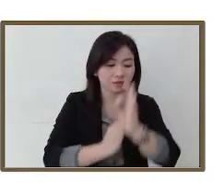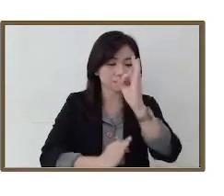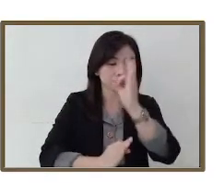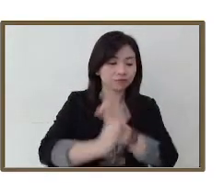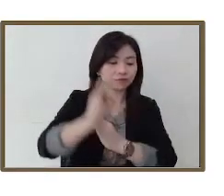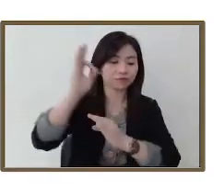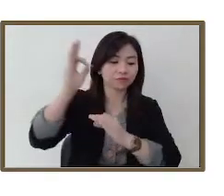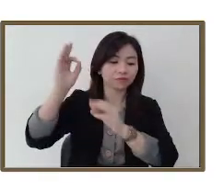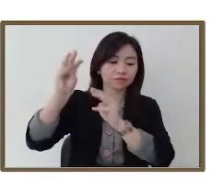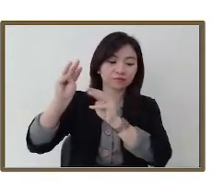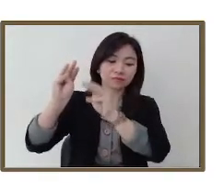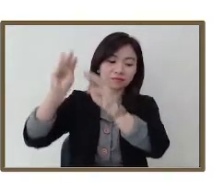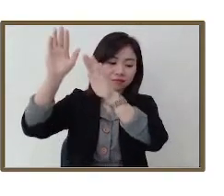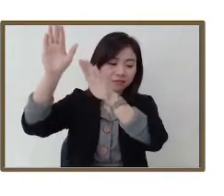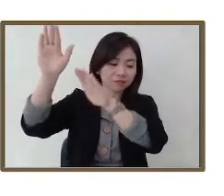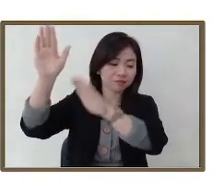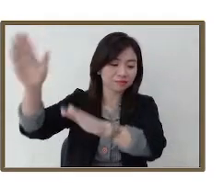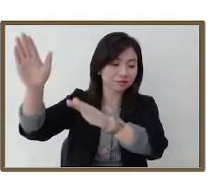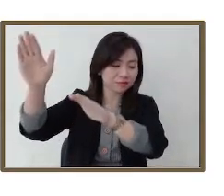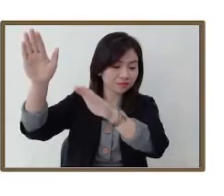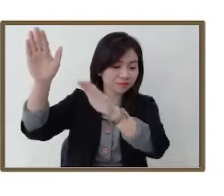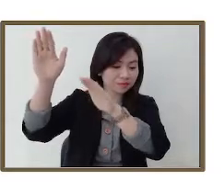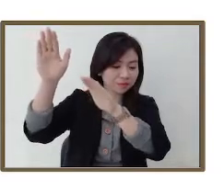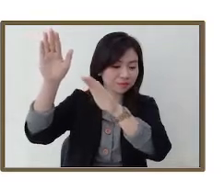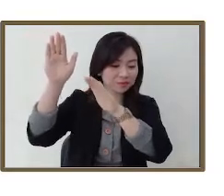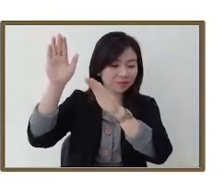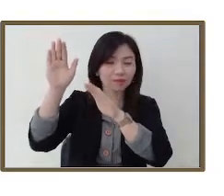my feet upon the mountain